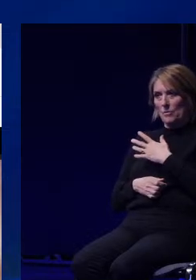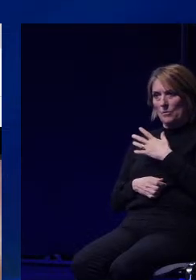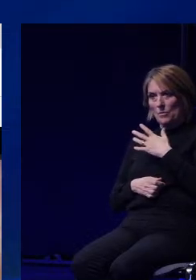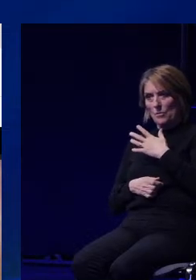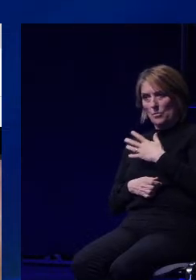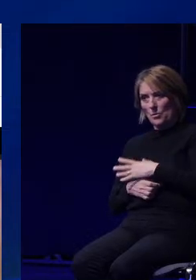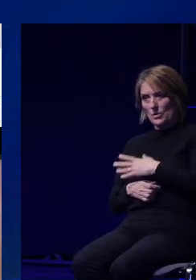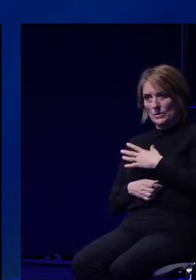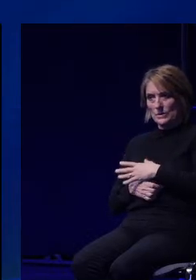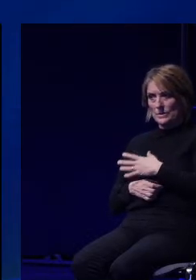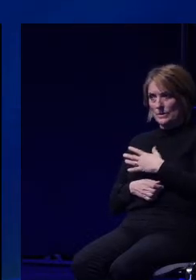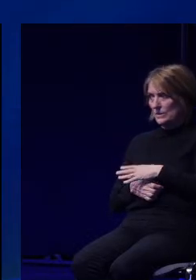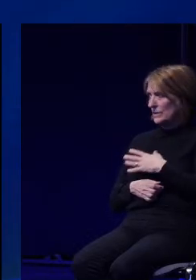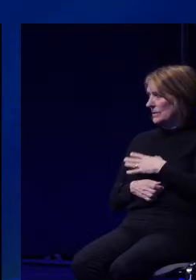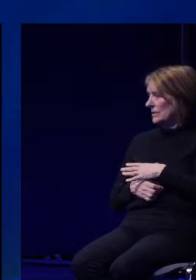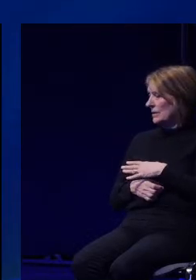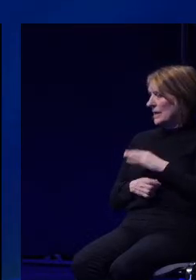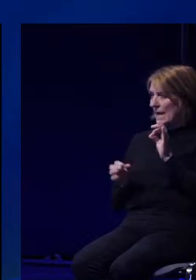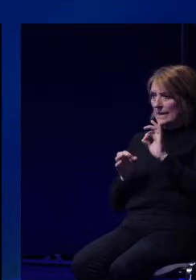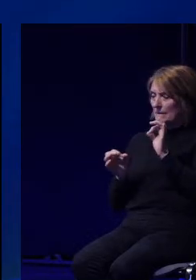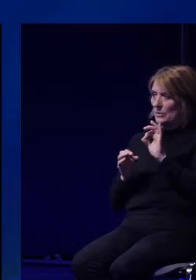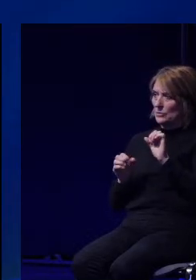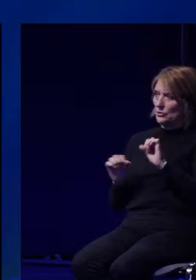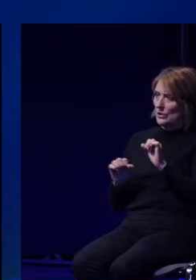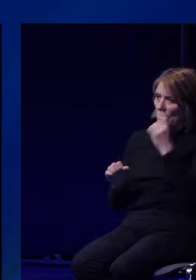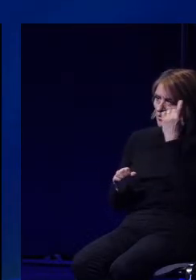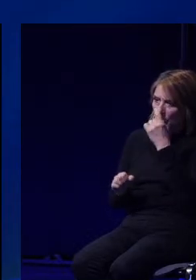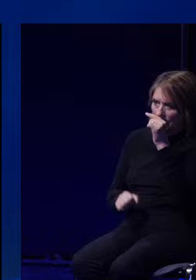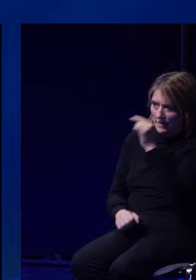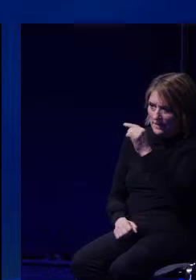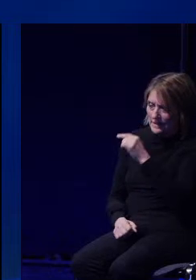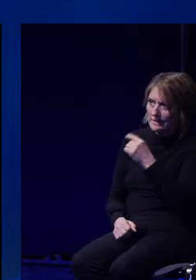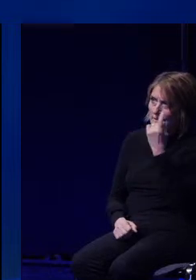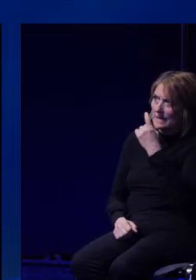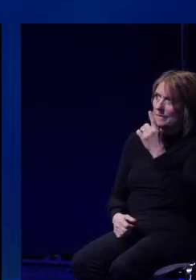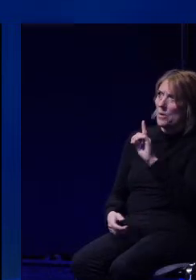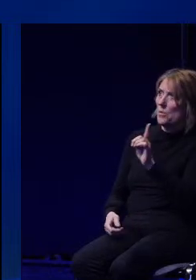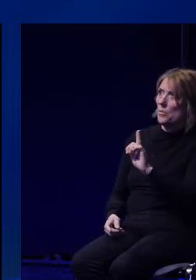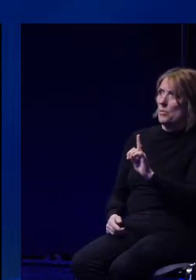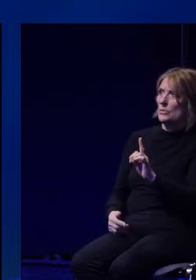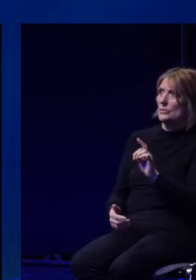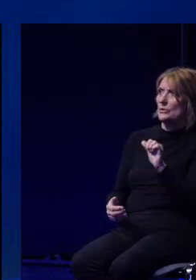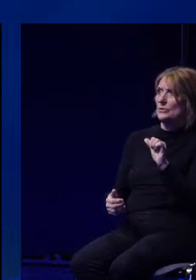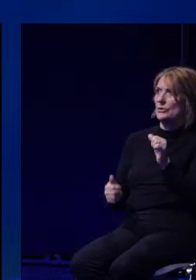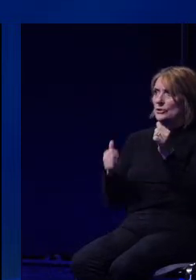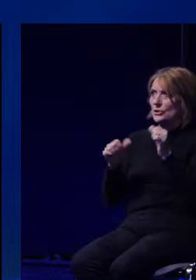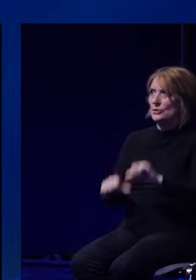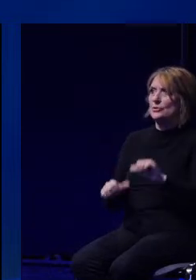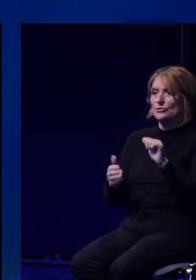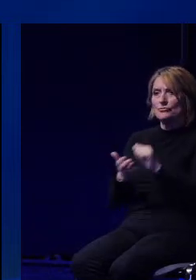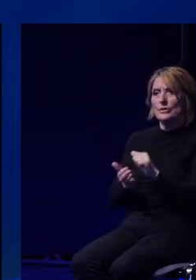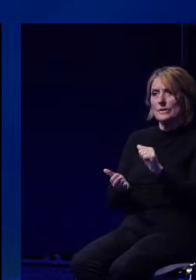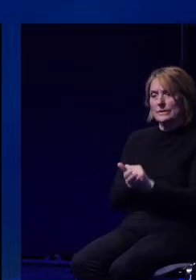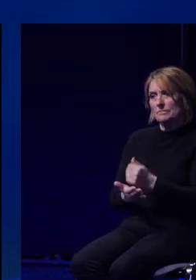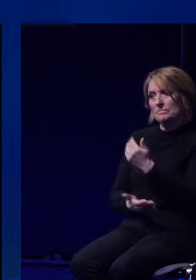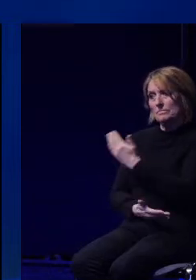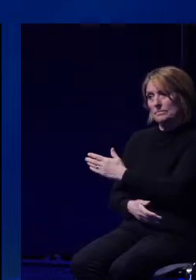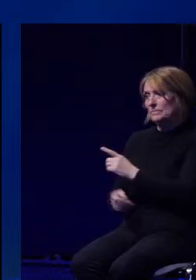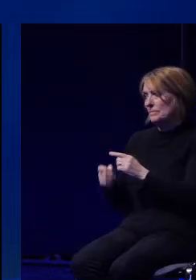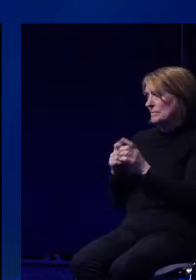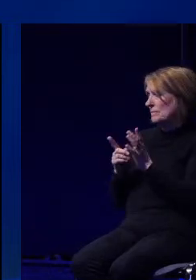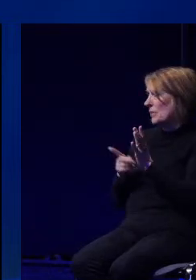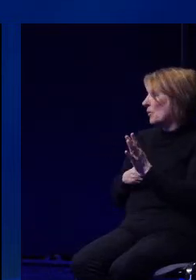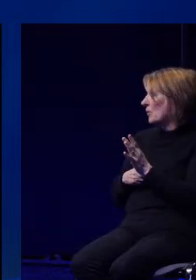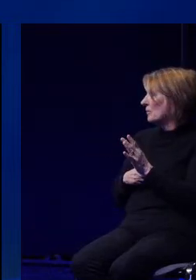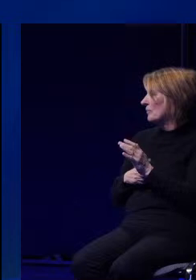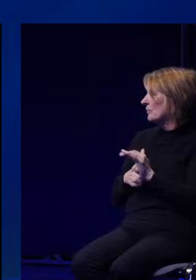decisions like this to think about what solution is right for them? Paul, maybe starting with you, when do